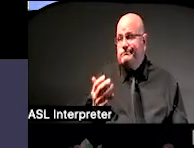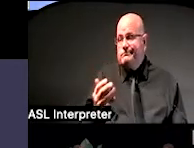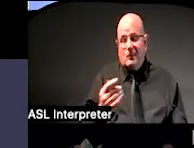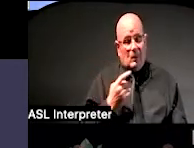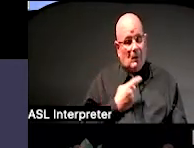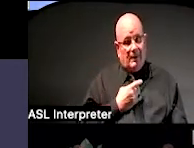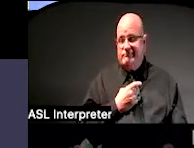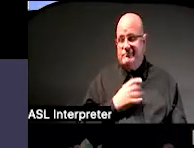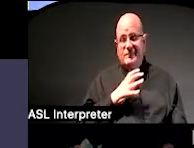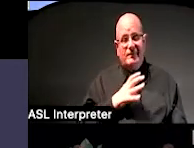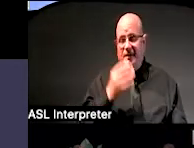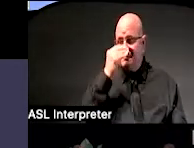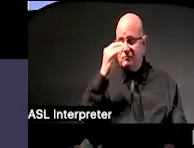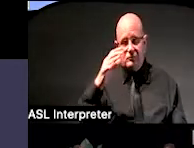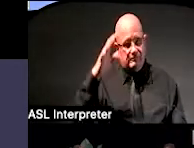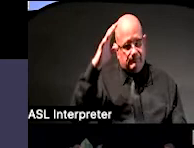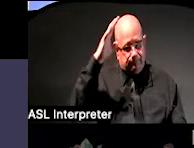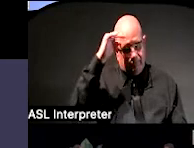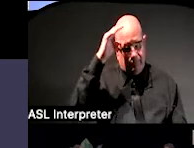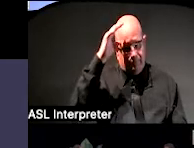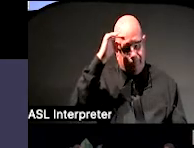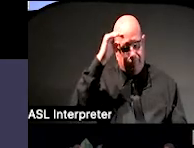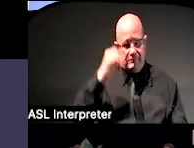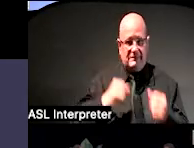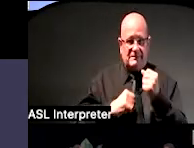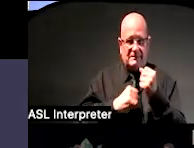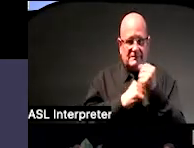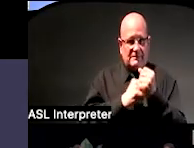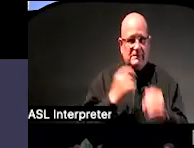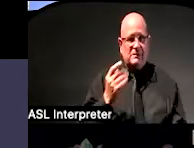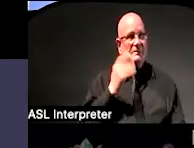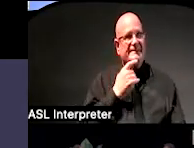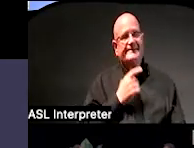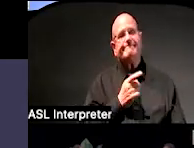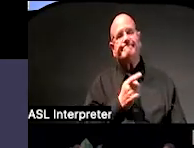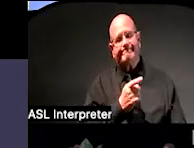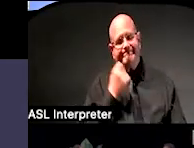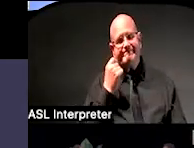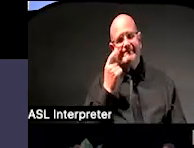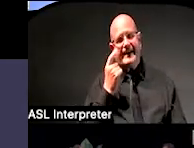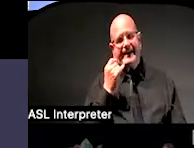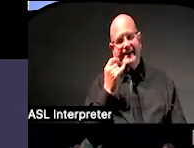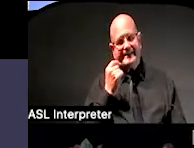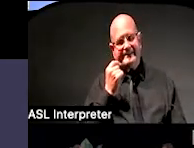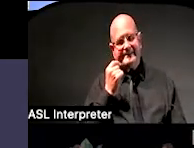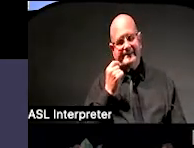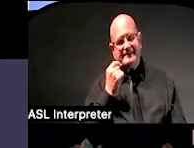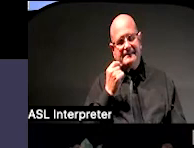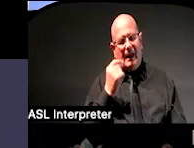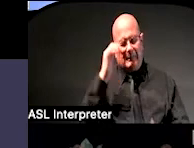only one that's in that boat, someone is bound to say, I got it. And that's just what I